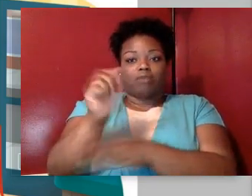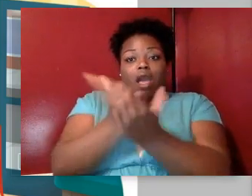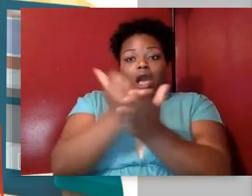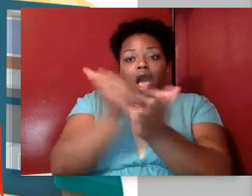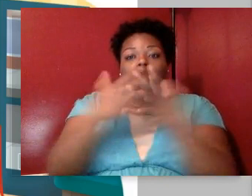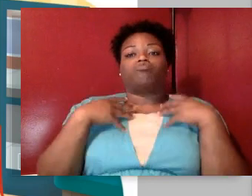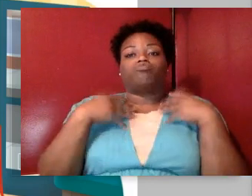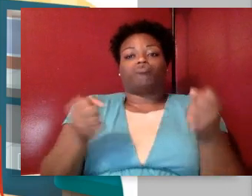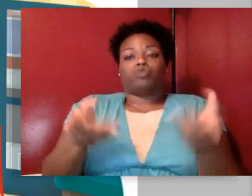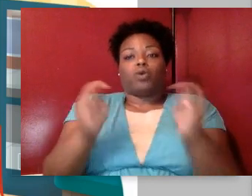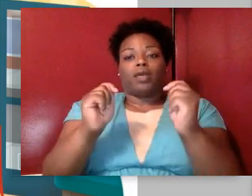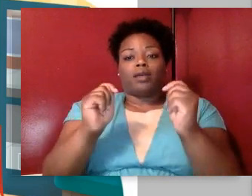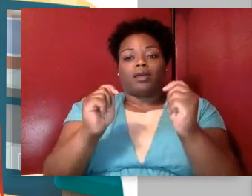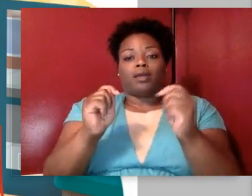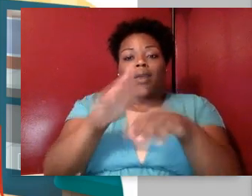Pet job.